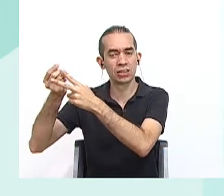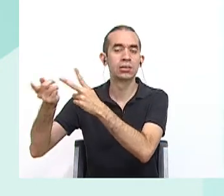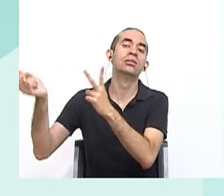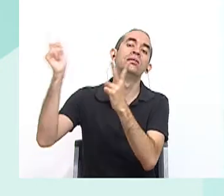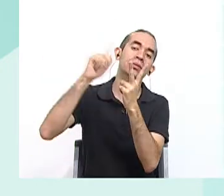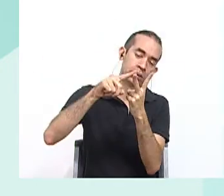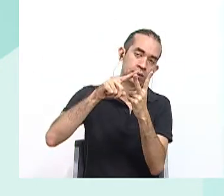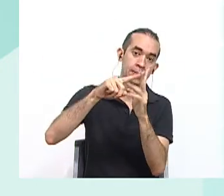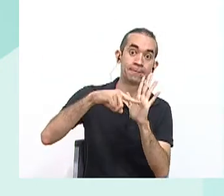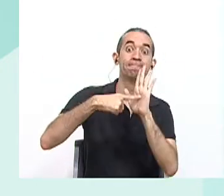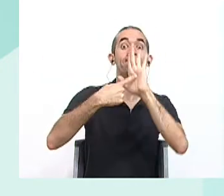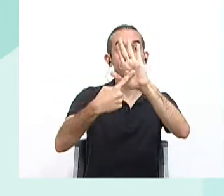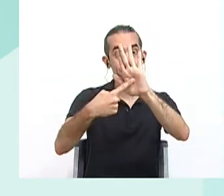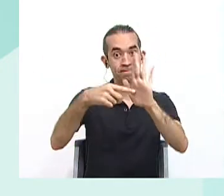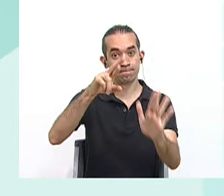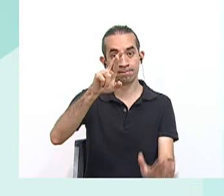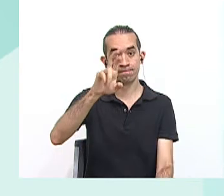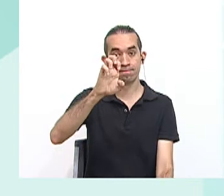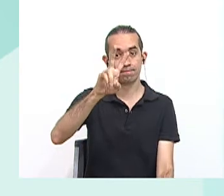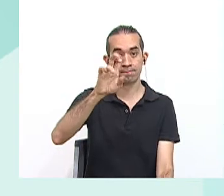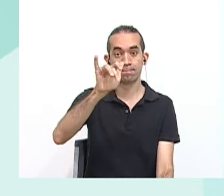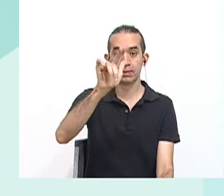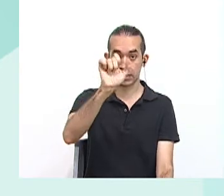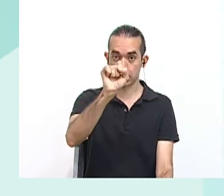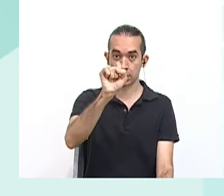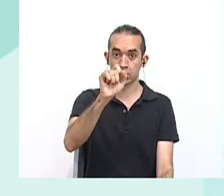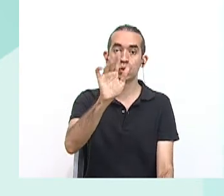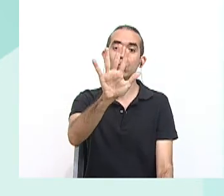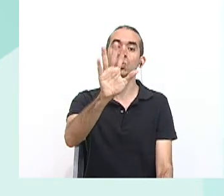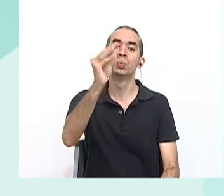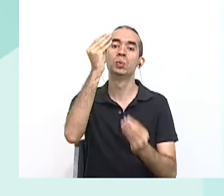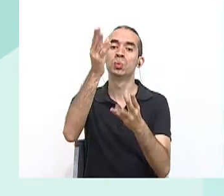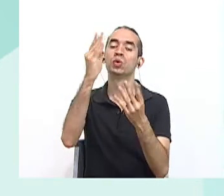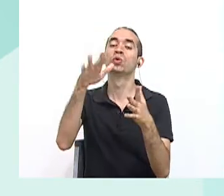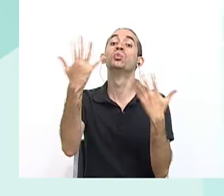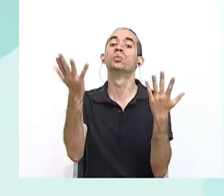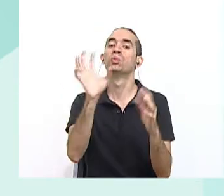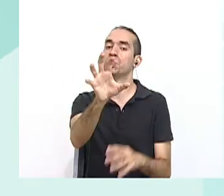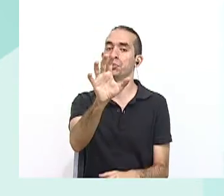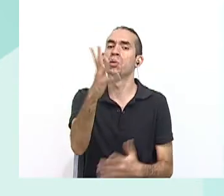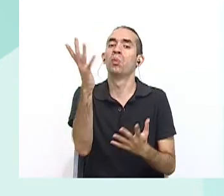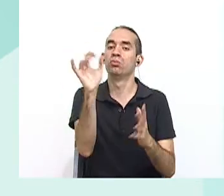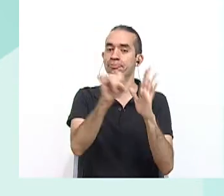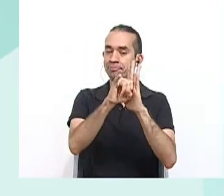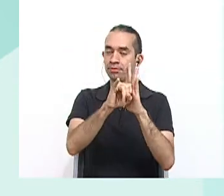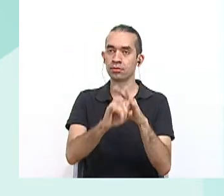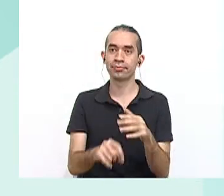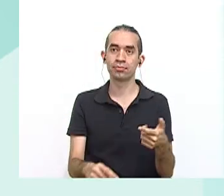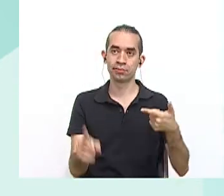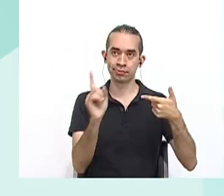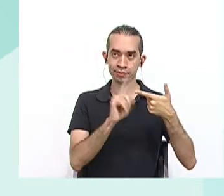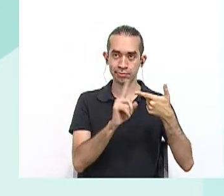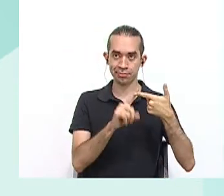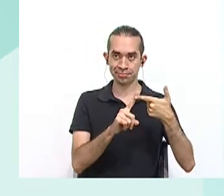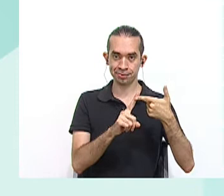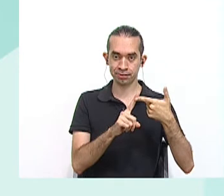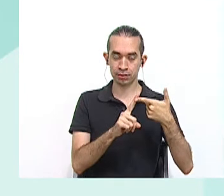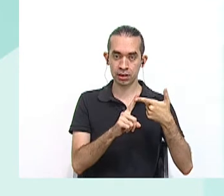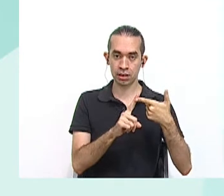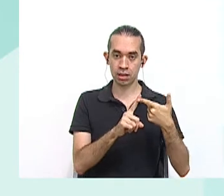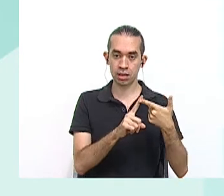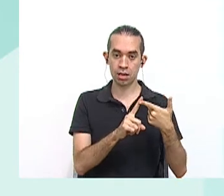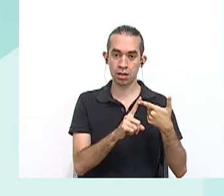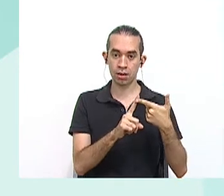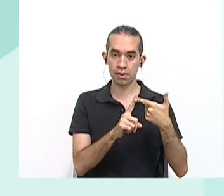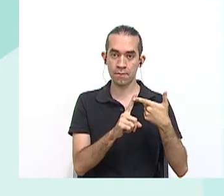It reveals a lot about ourselves. Number 2, the main of search engines is